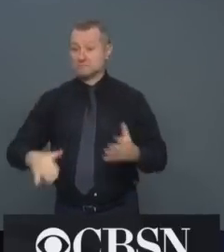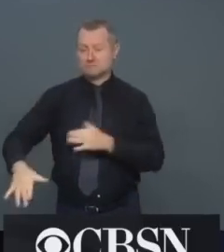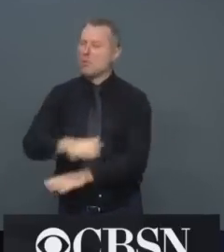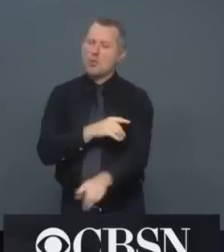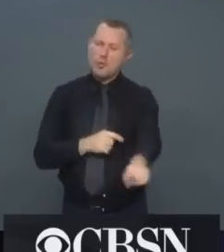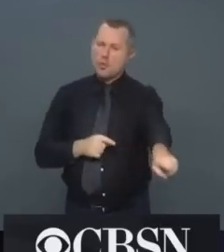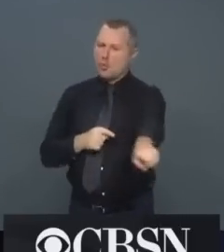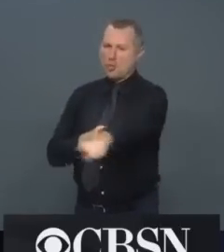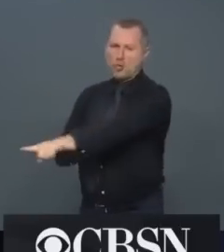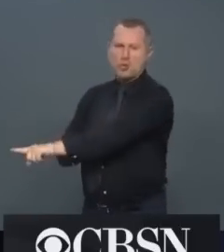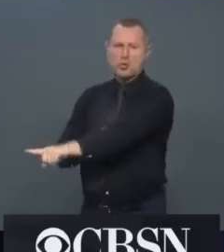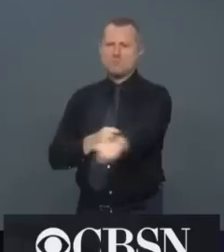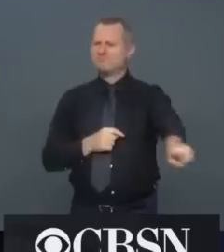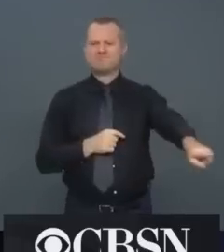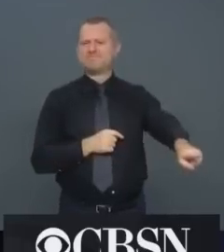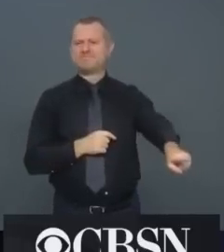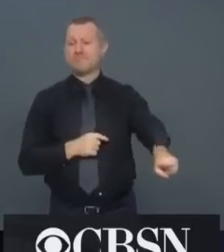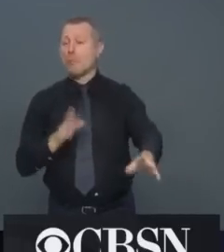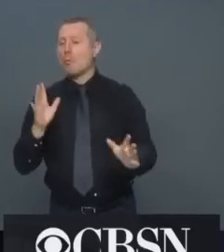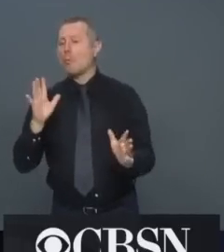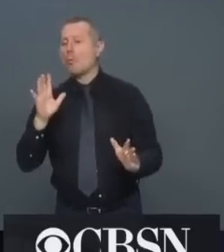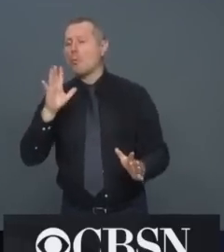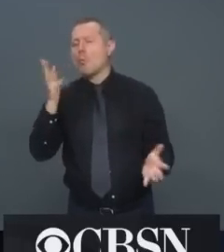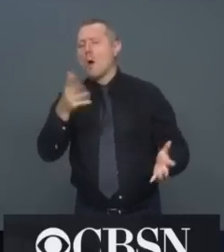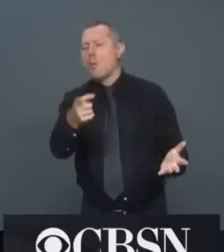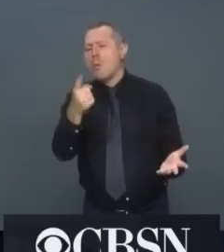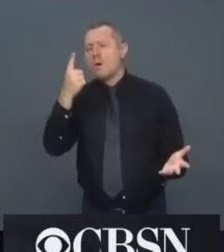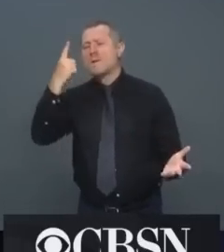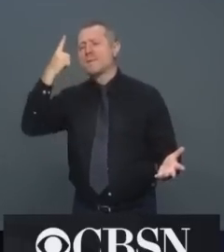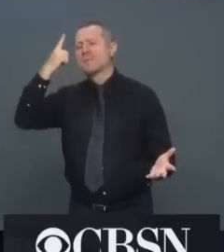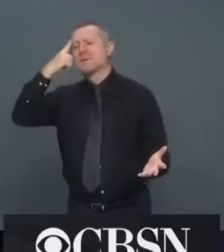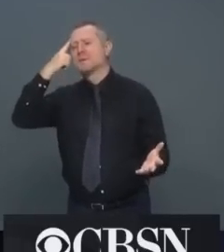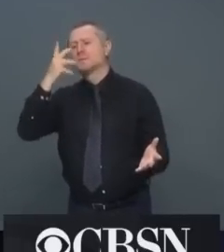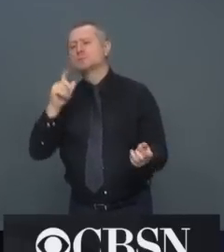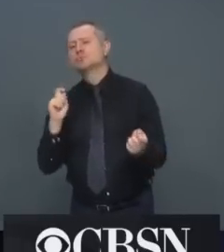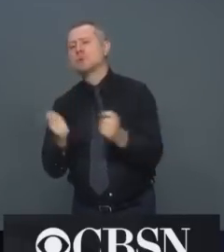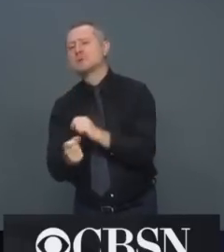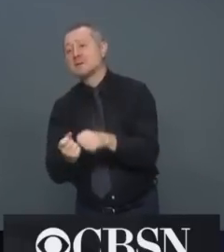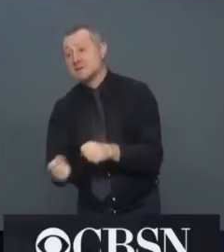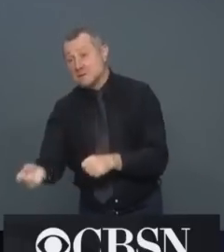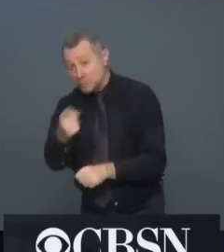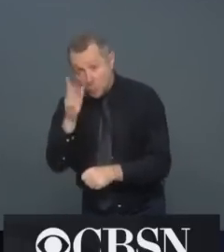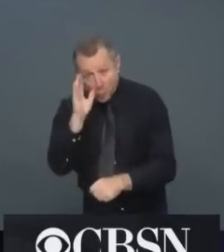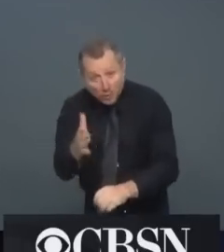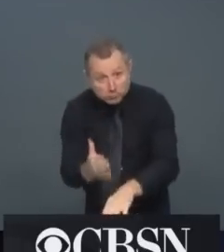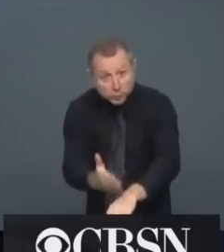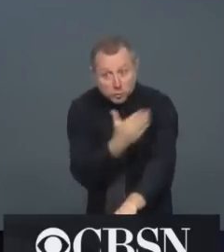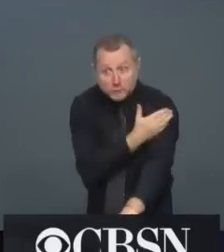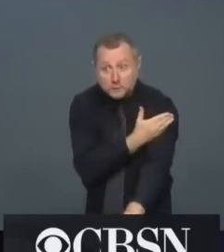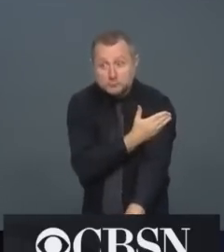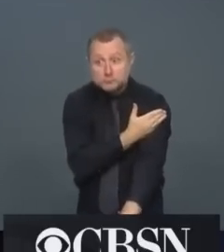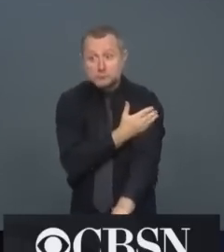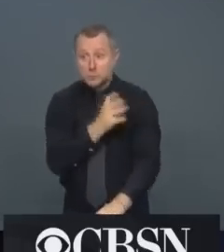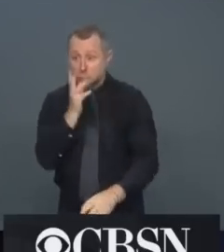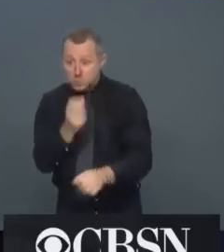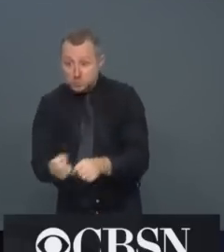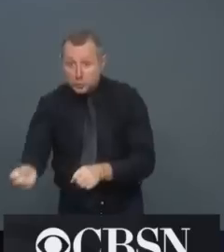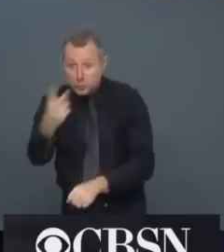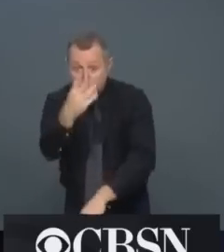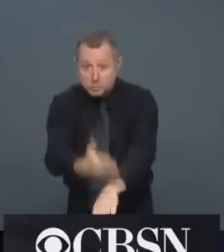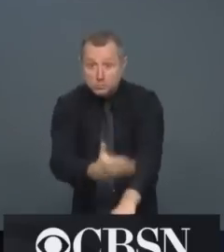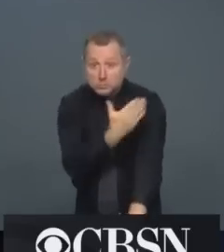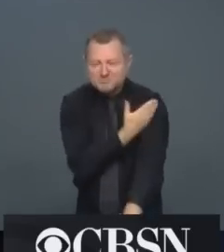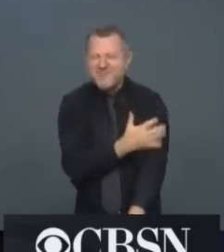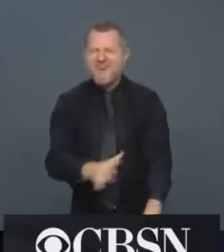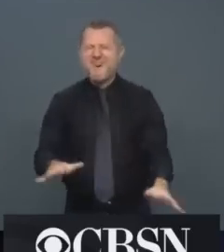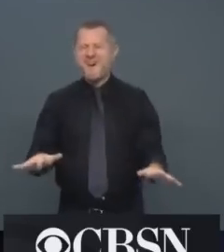Because what do you think is going to change in a year or two? You're going to have the same fixed costs, the